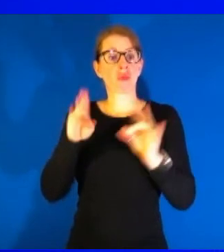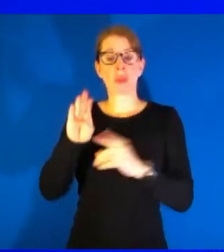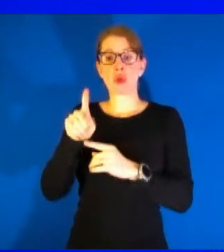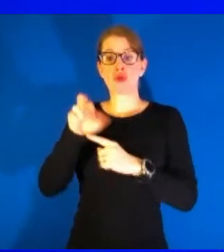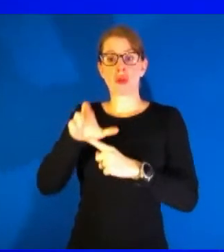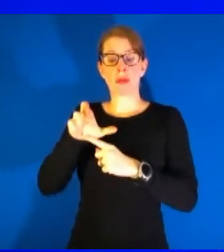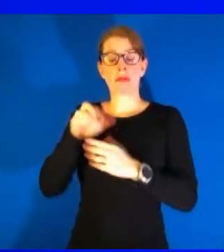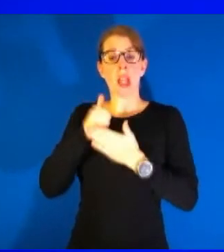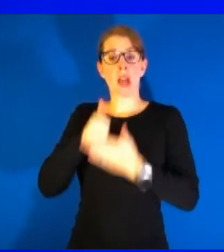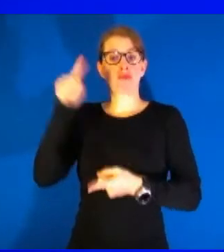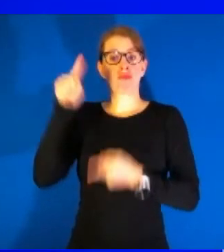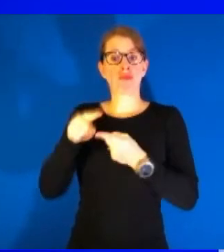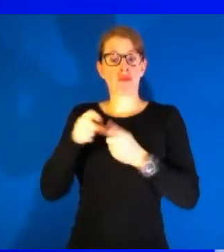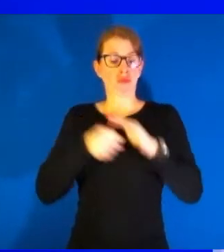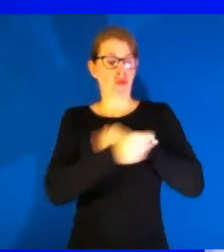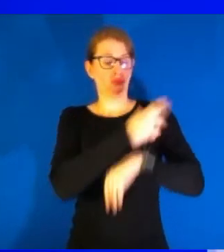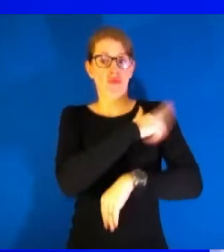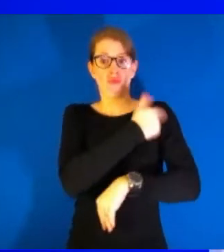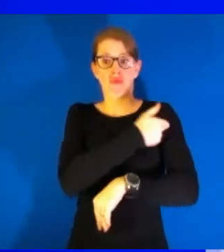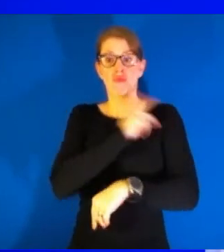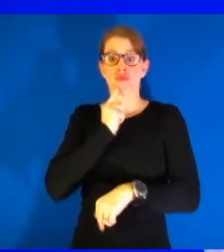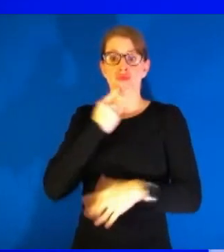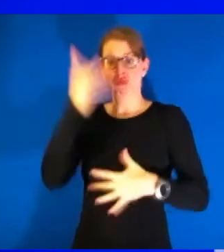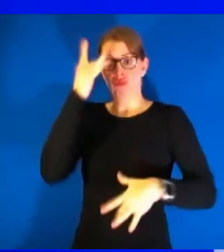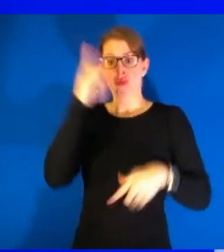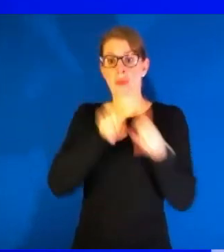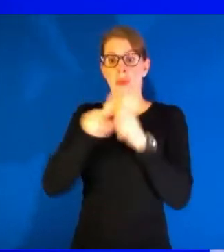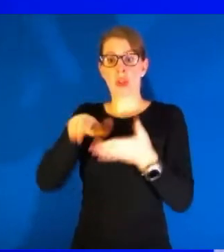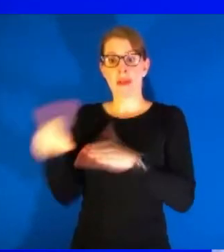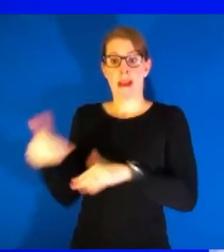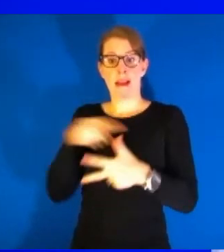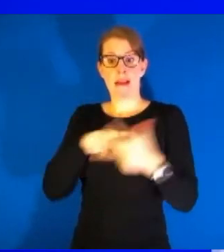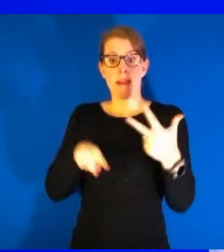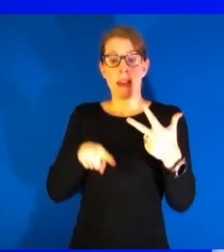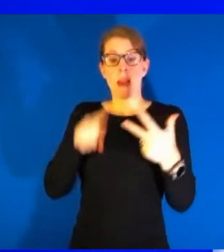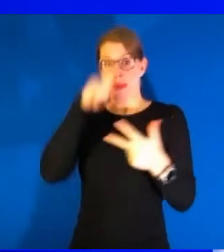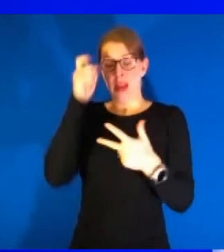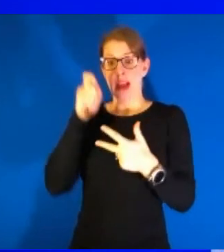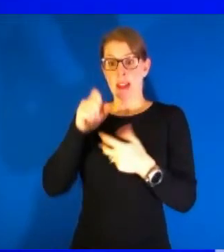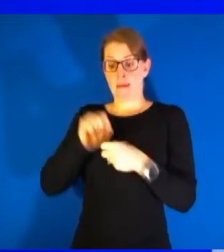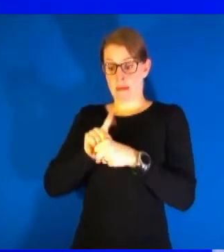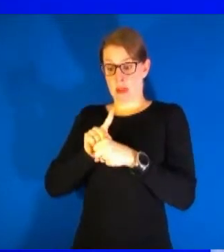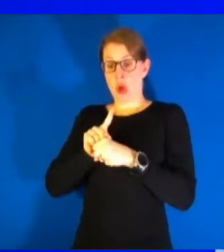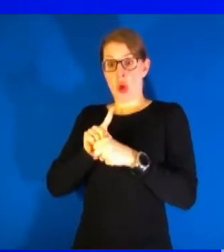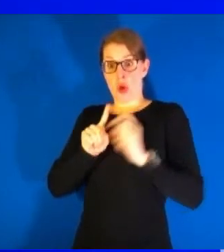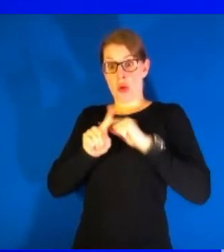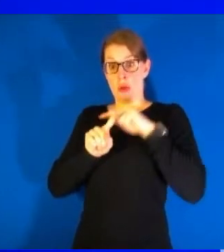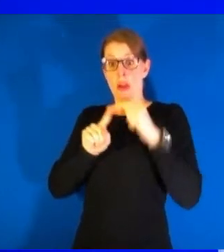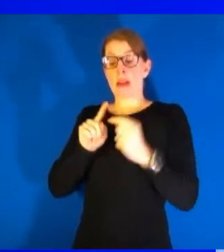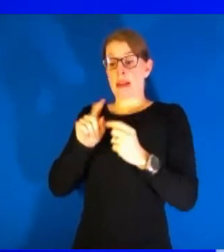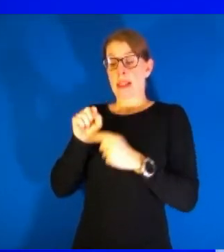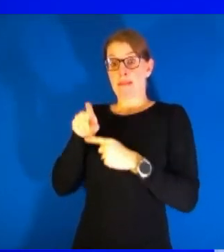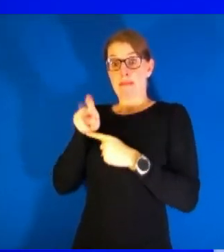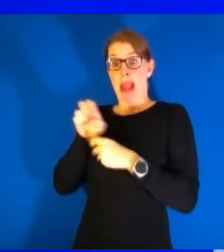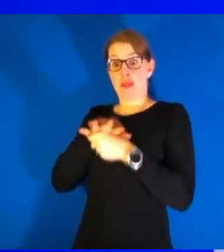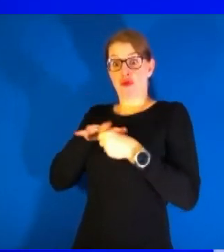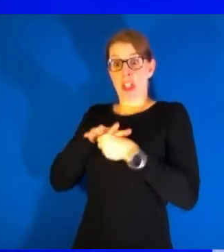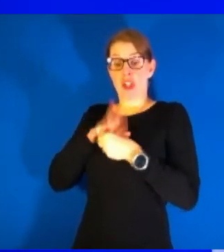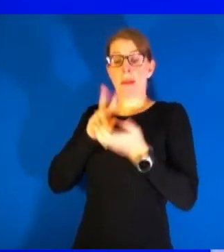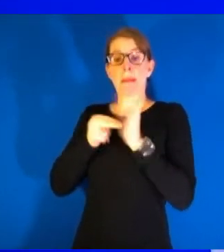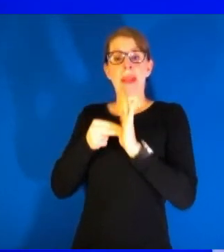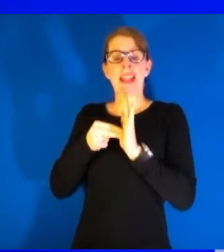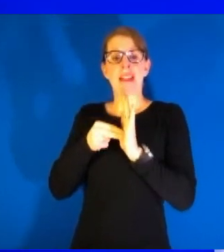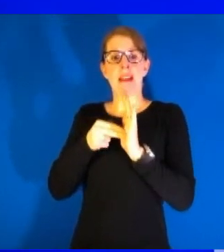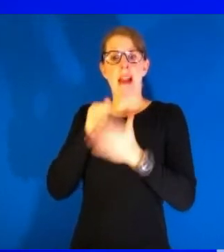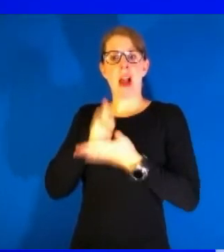hospitalization, severe disease, and death, because of those regions, we can then continue, even with this vaccine, to help provide